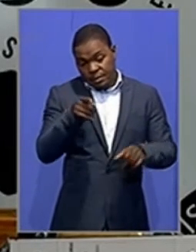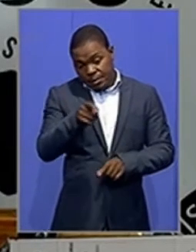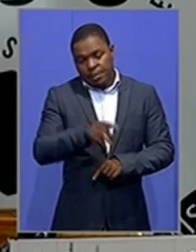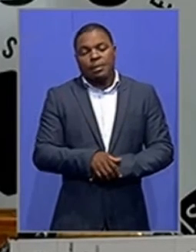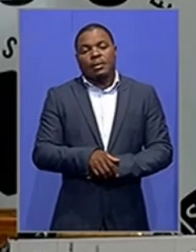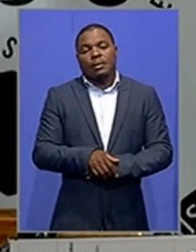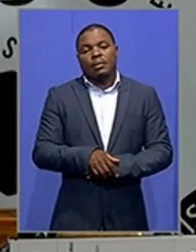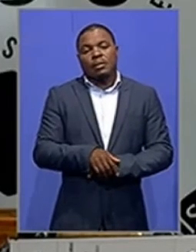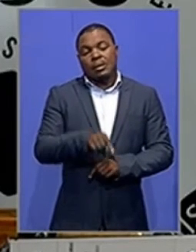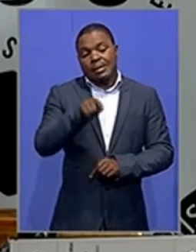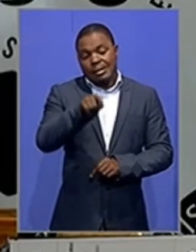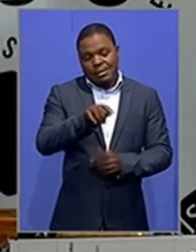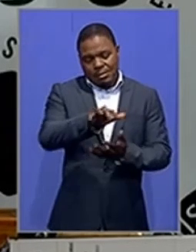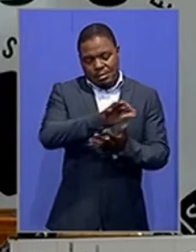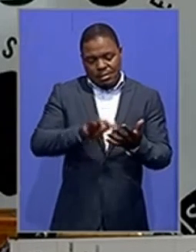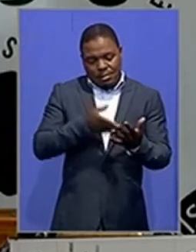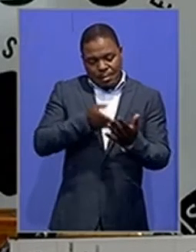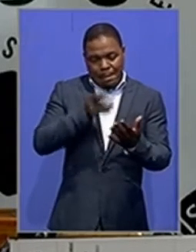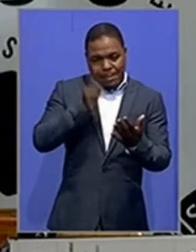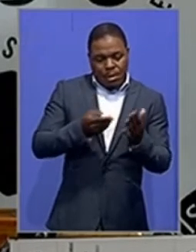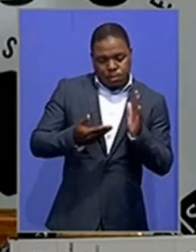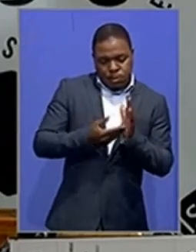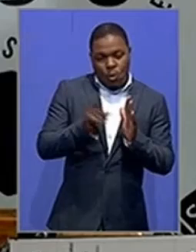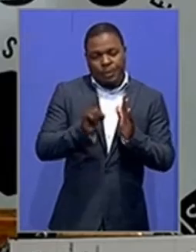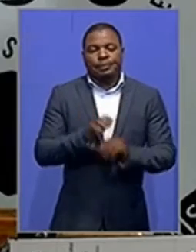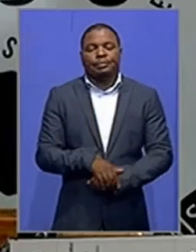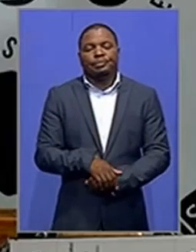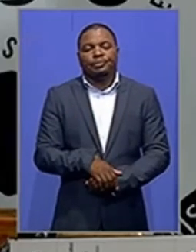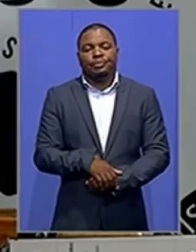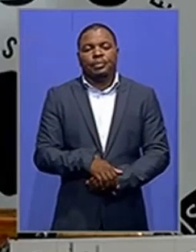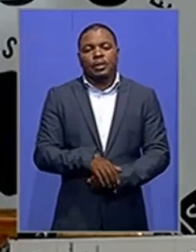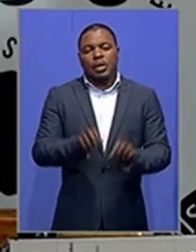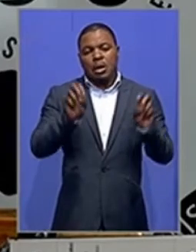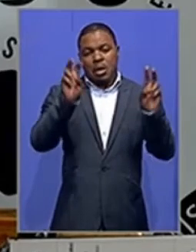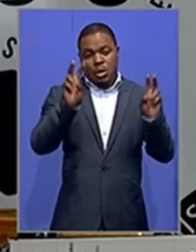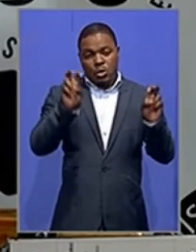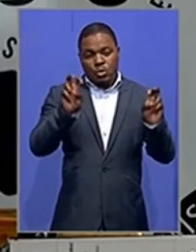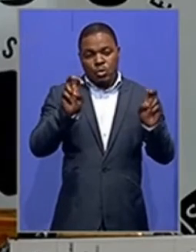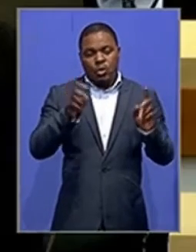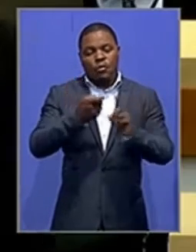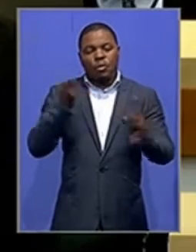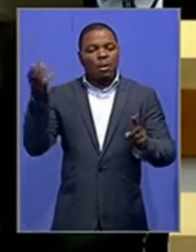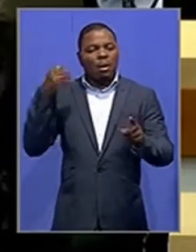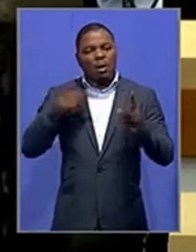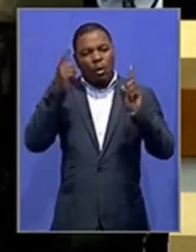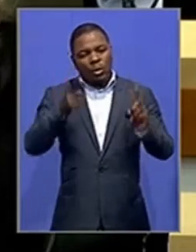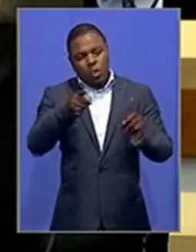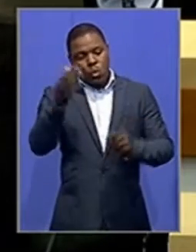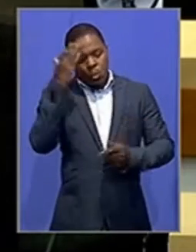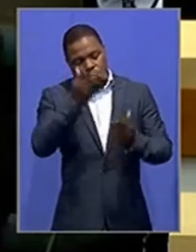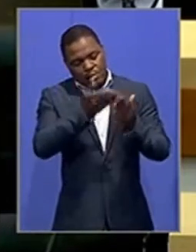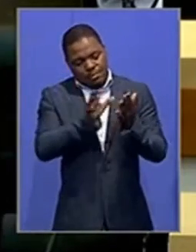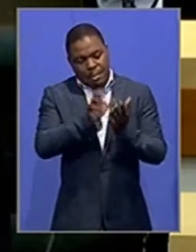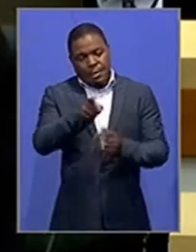that will deal with, among other things, the issues referred to in the two directives. Singh o ne a solofetswe gape